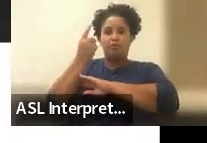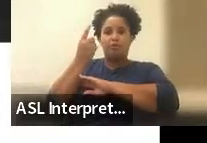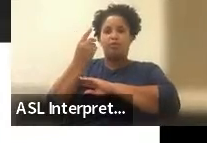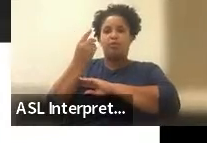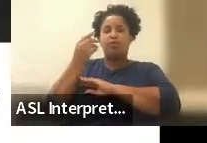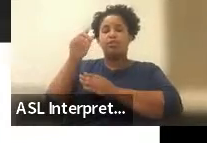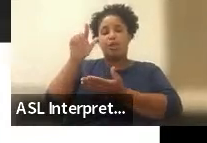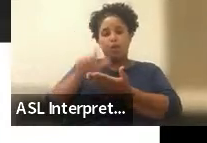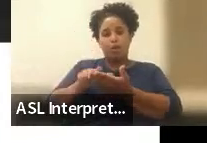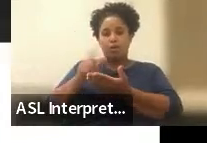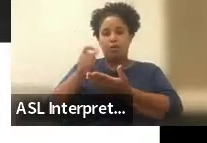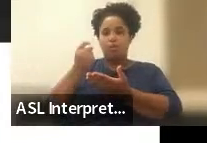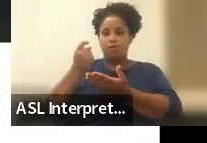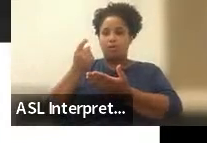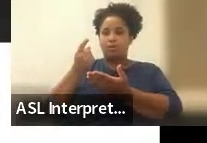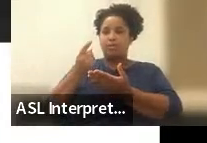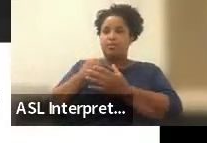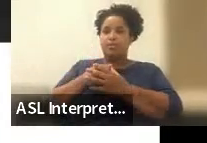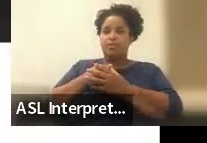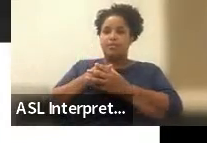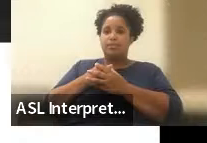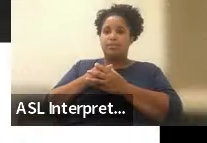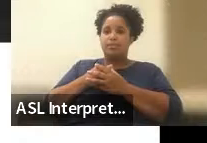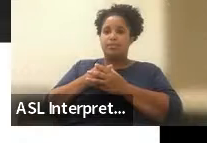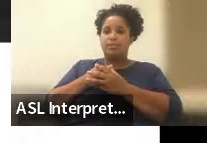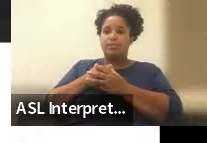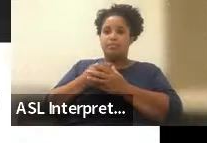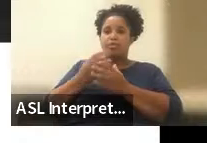there on the far right.